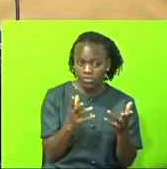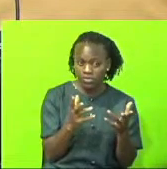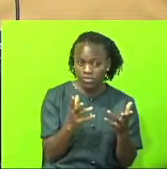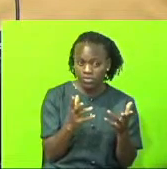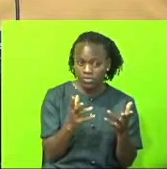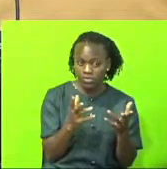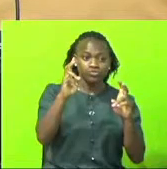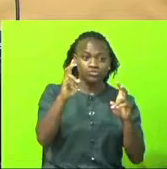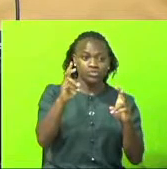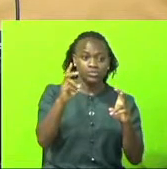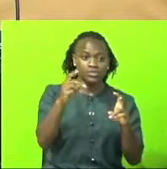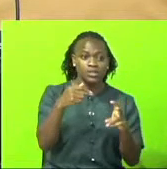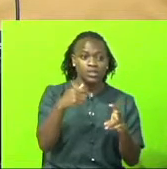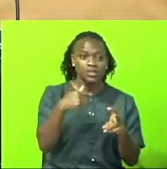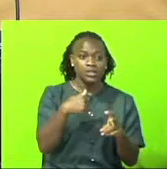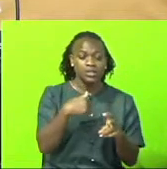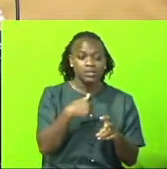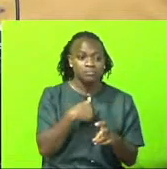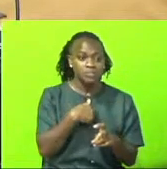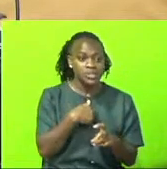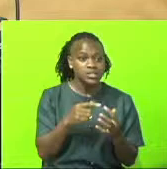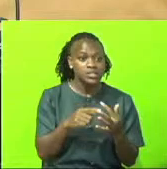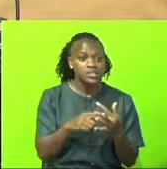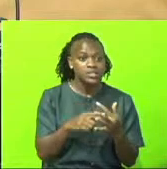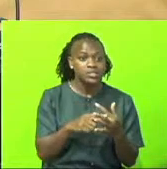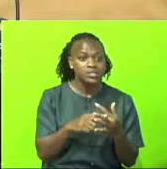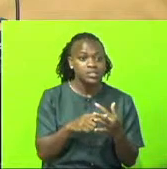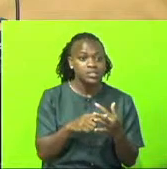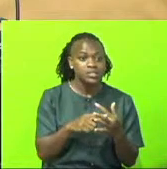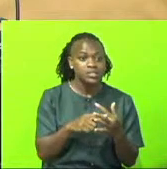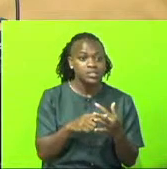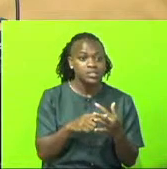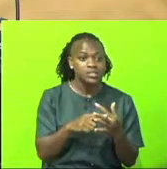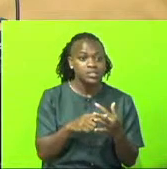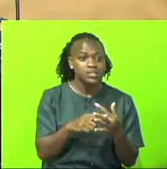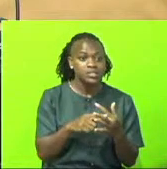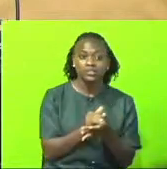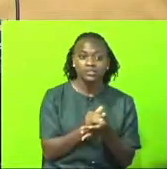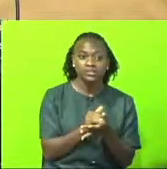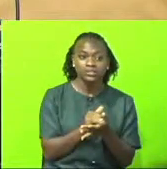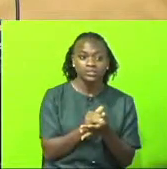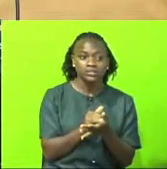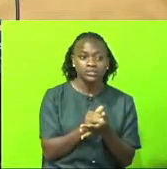have initiated, Mr. Speaker, an action at the Supreme Court.